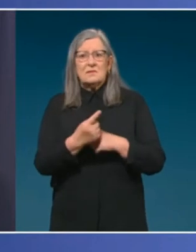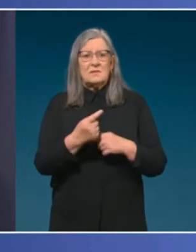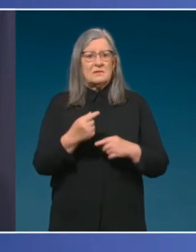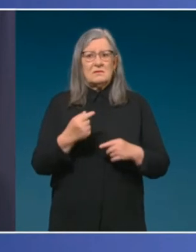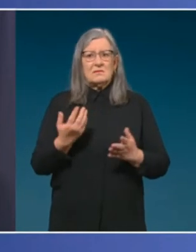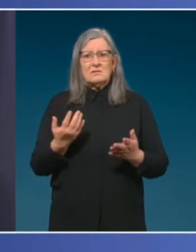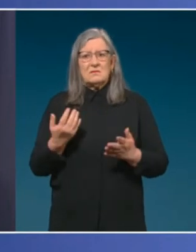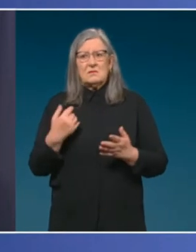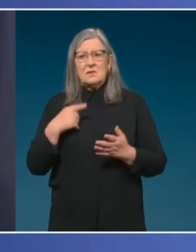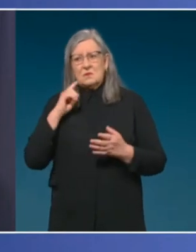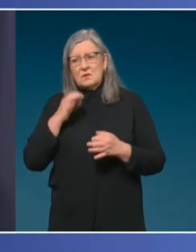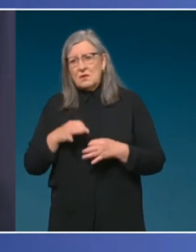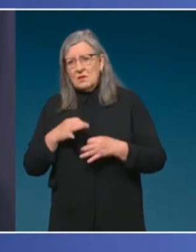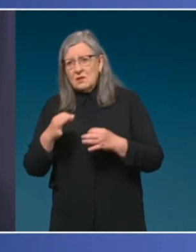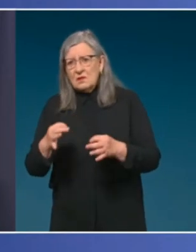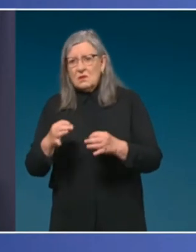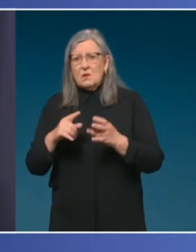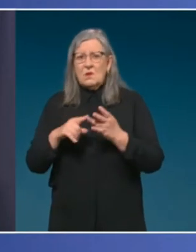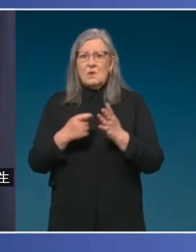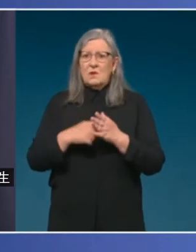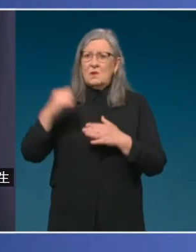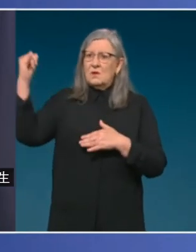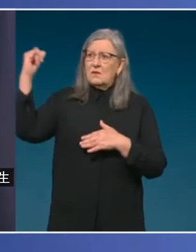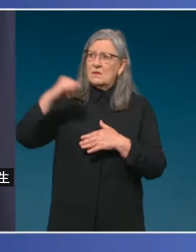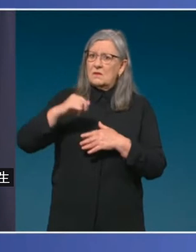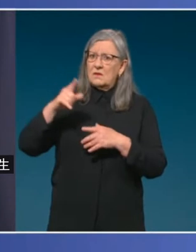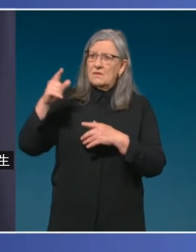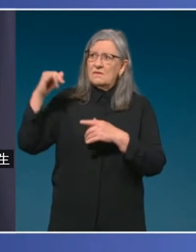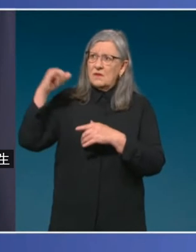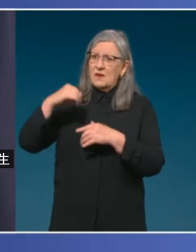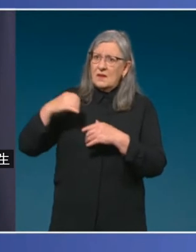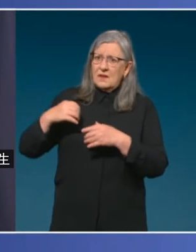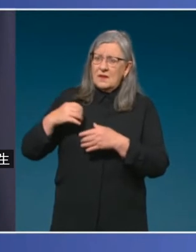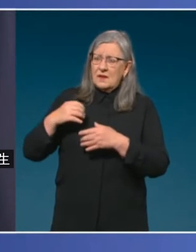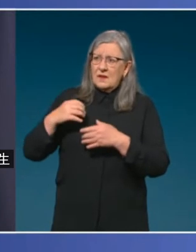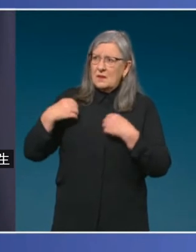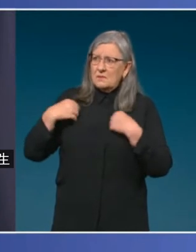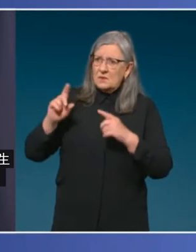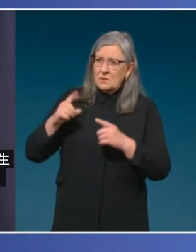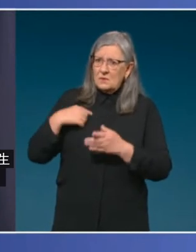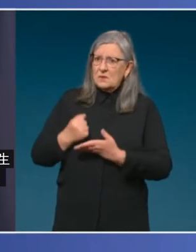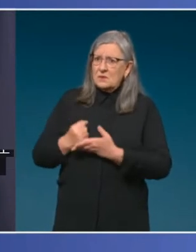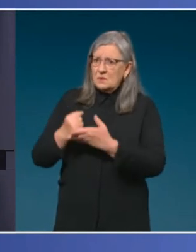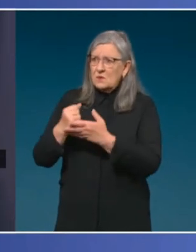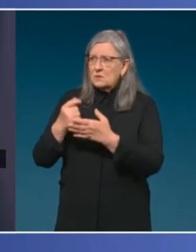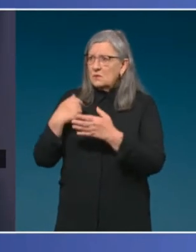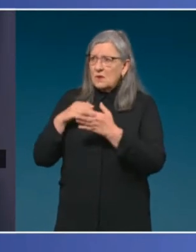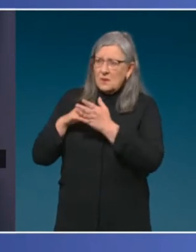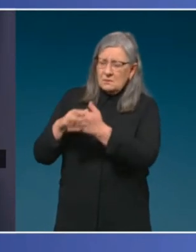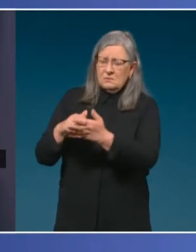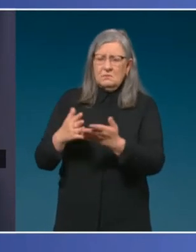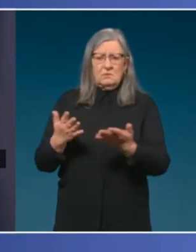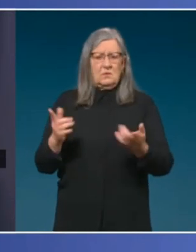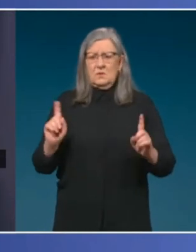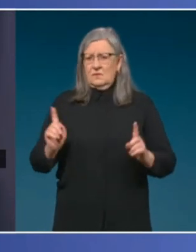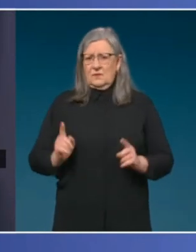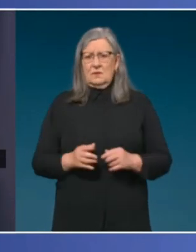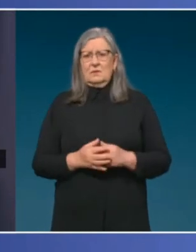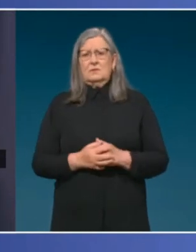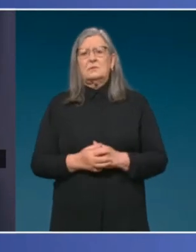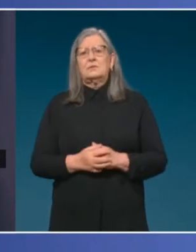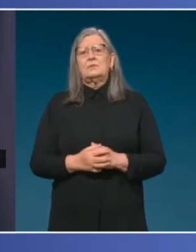in a position to do that. Josh? Yeah, thank you, Minister. Just granted, you only said it yesterday, but is there any update from ATAGI